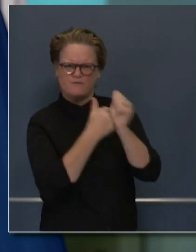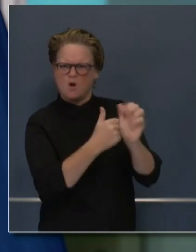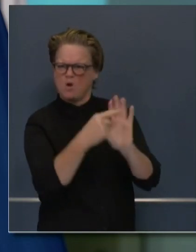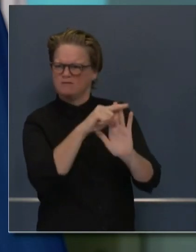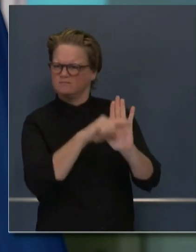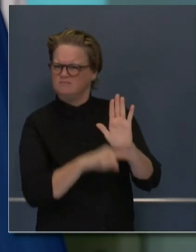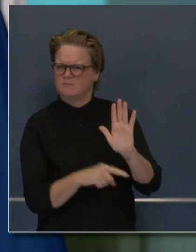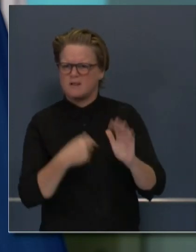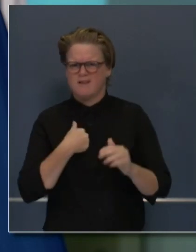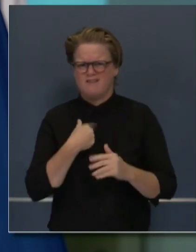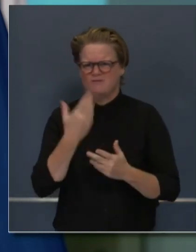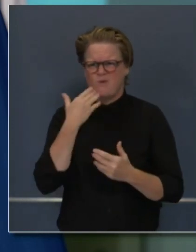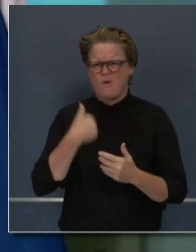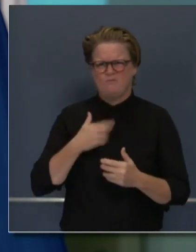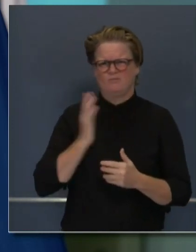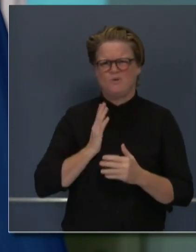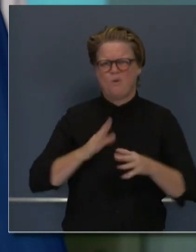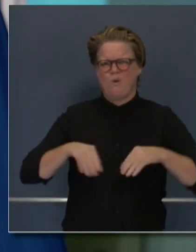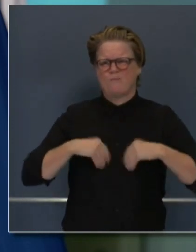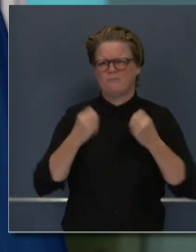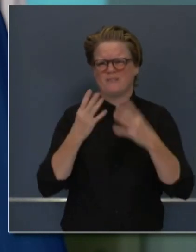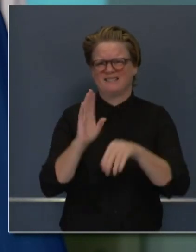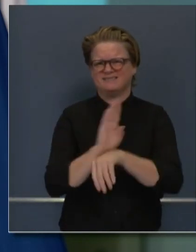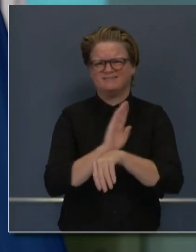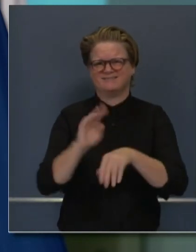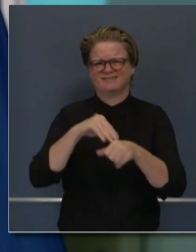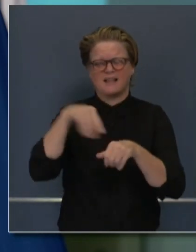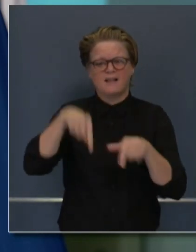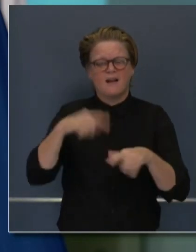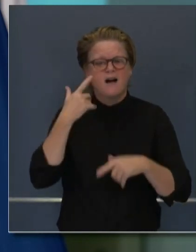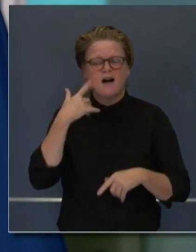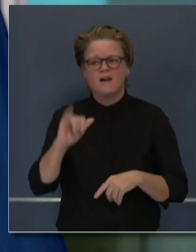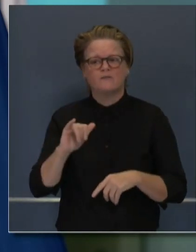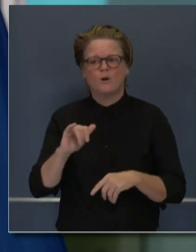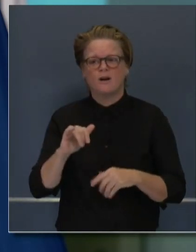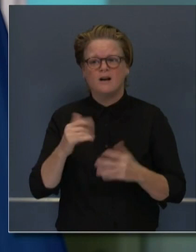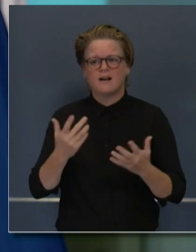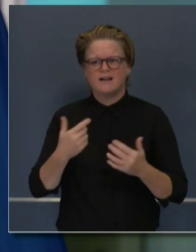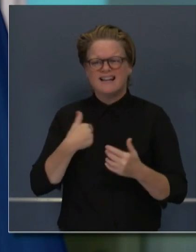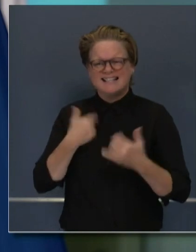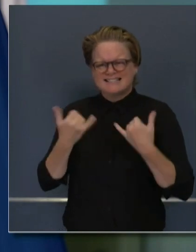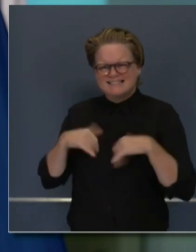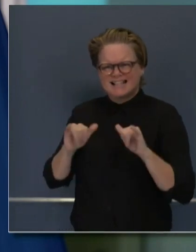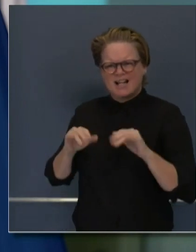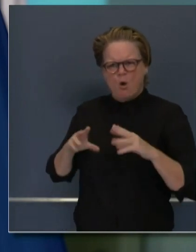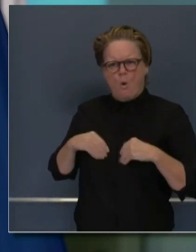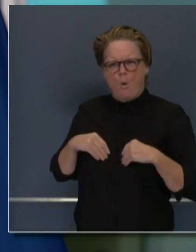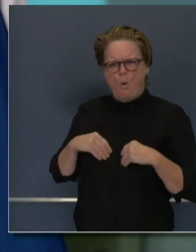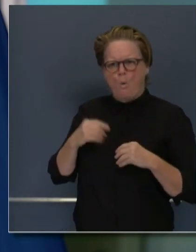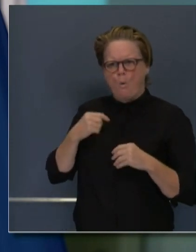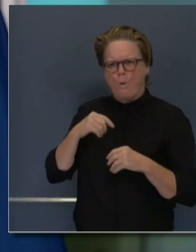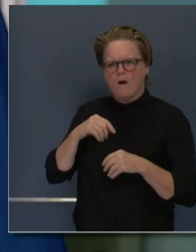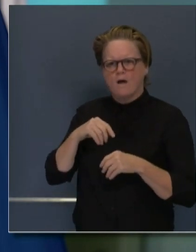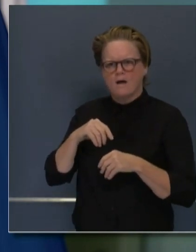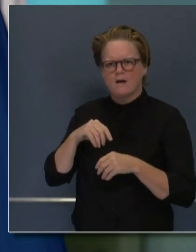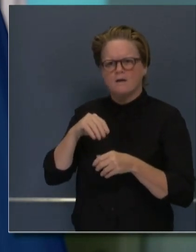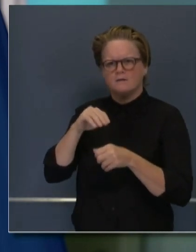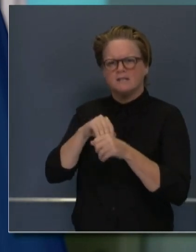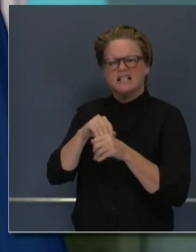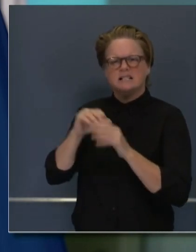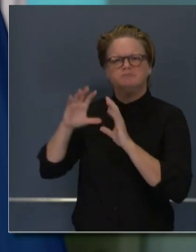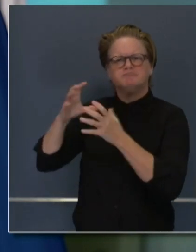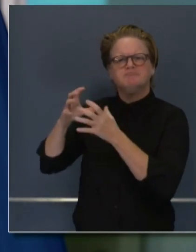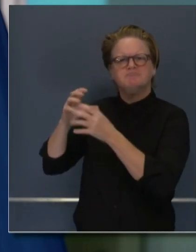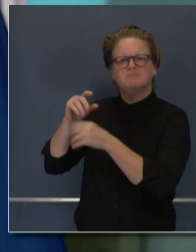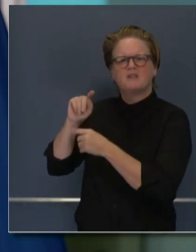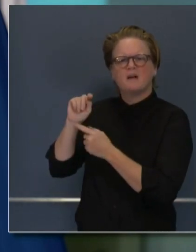businesses in the state of California. It's in a blind trust, but I know a thing or two about small businesses, and I know the hard work that